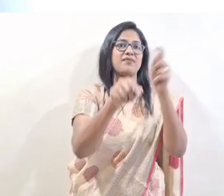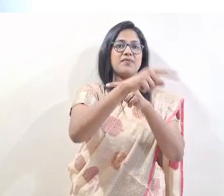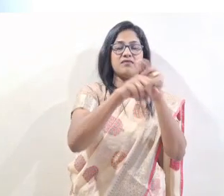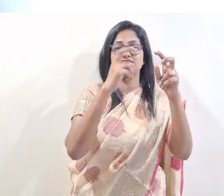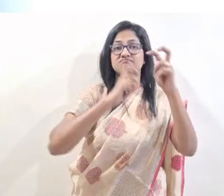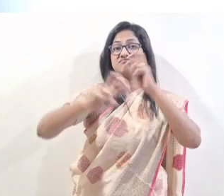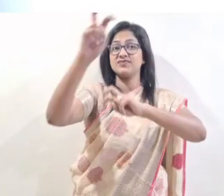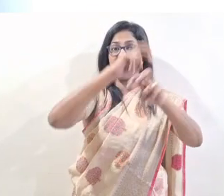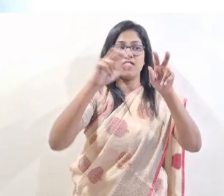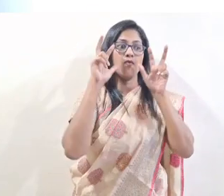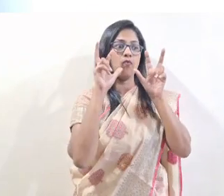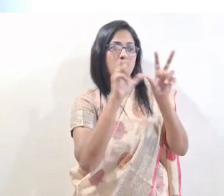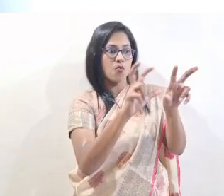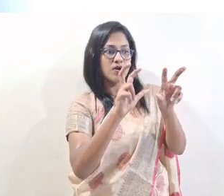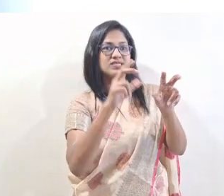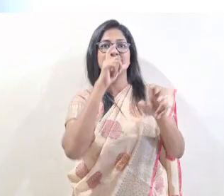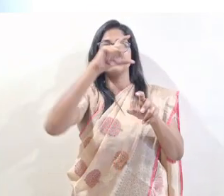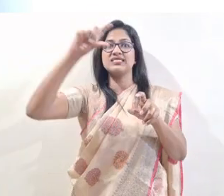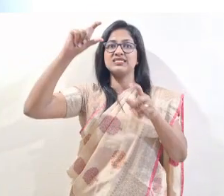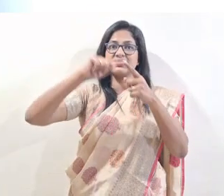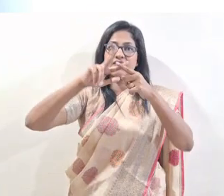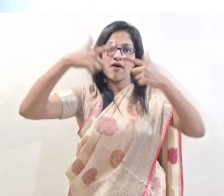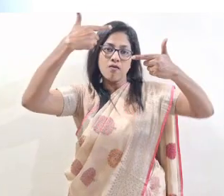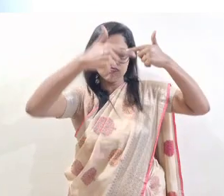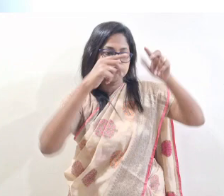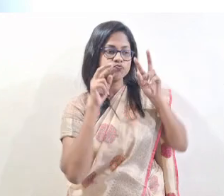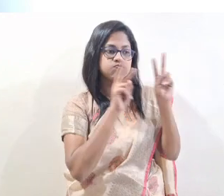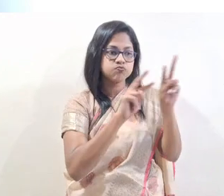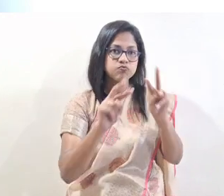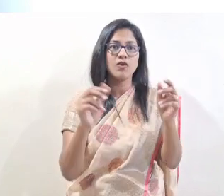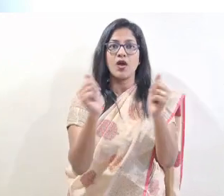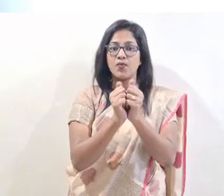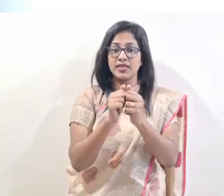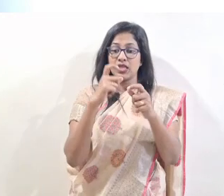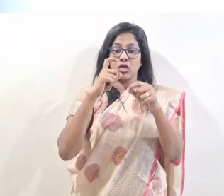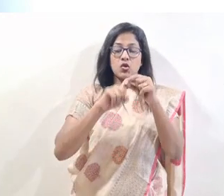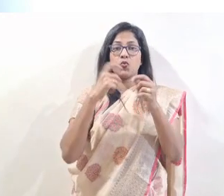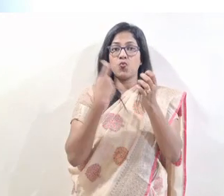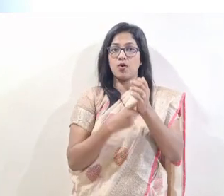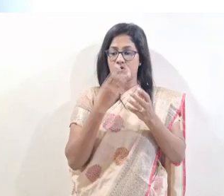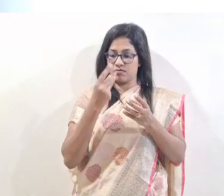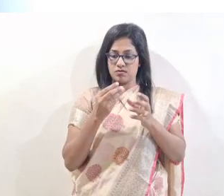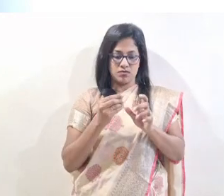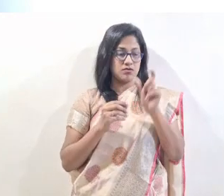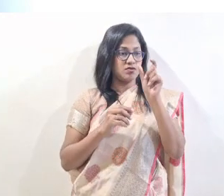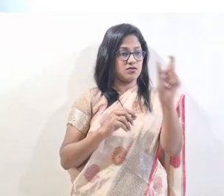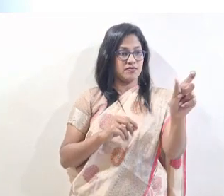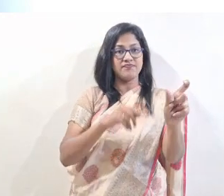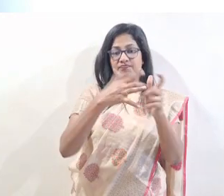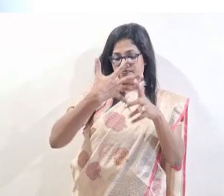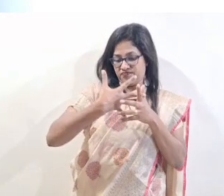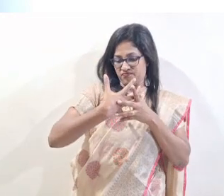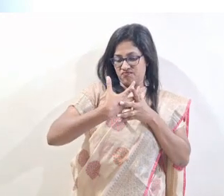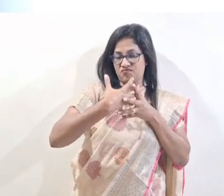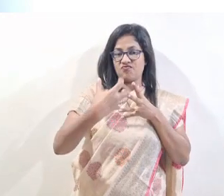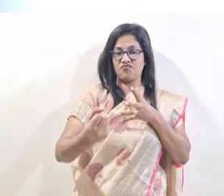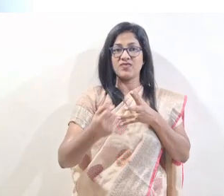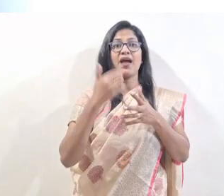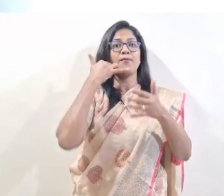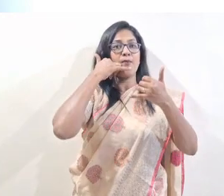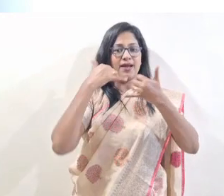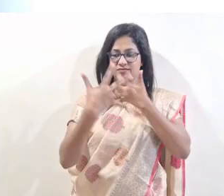monitored through CCTVs, and co-passengers were given some particular QR code, which the moment they click on the QR code